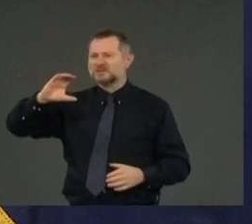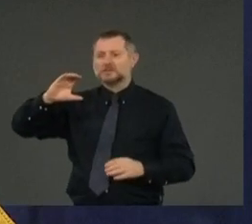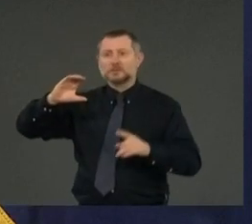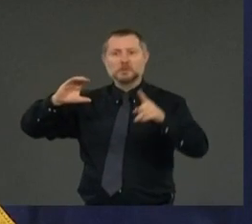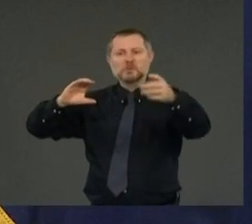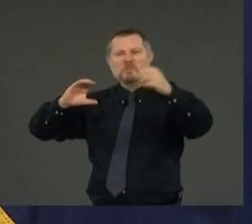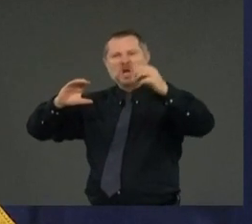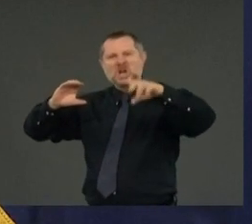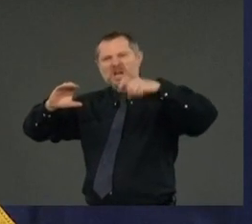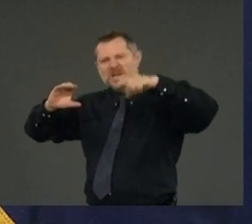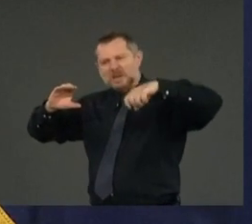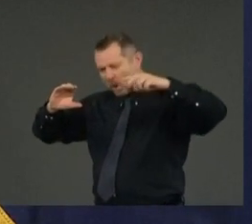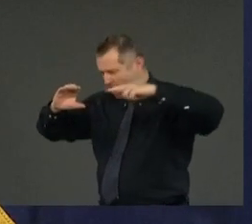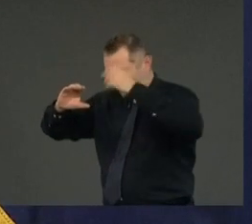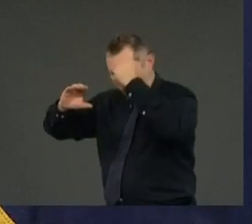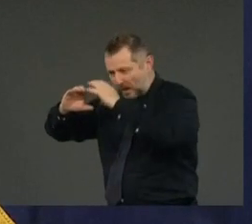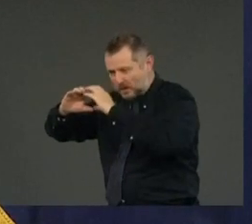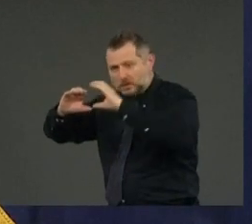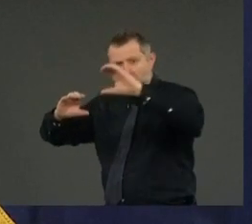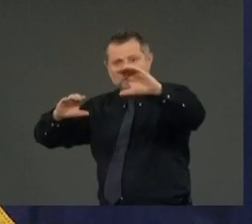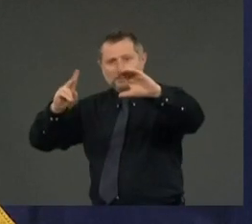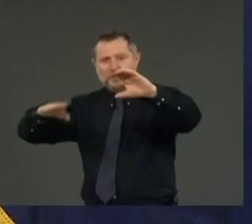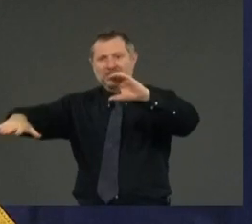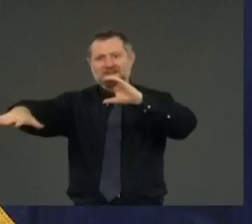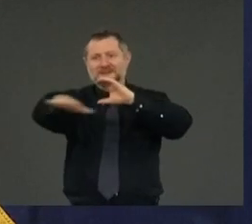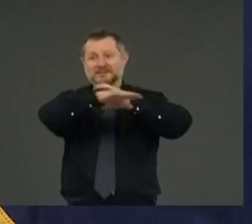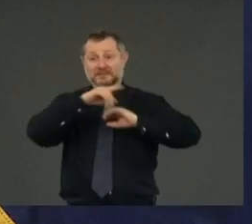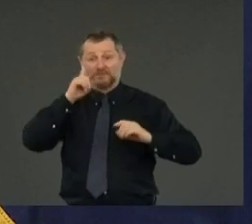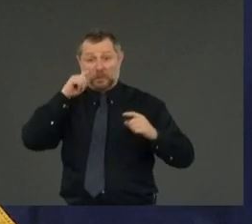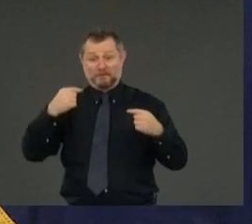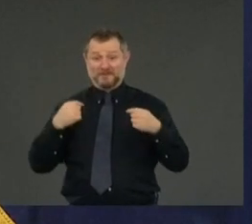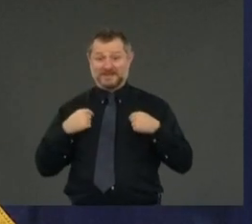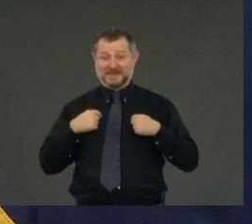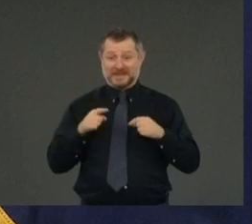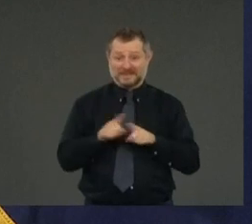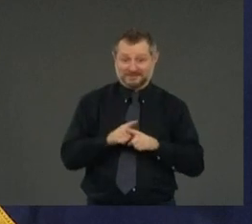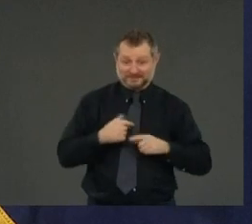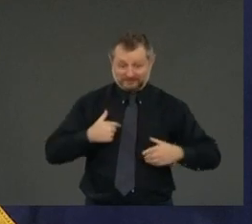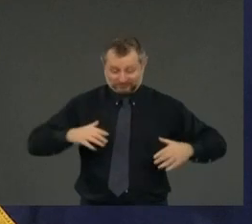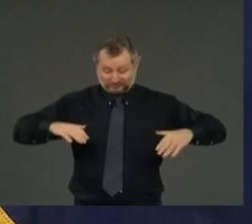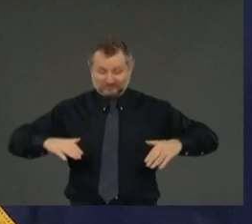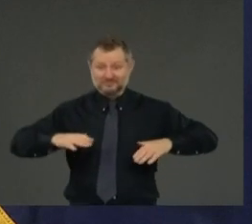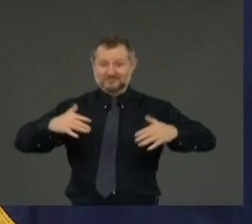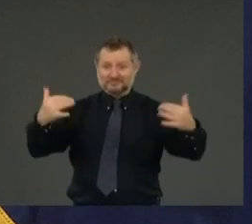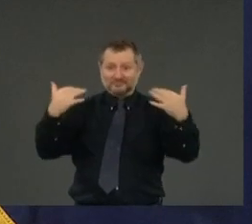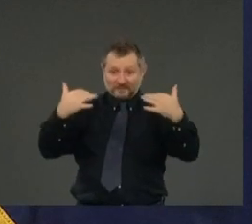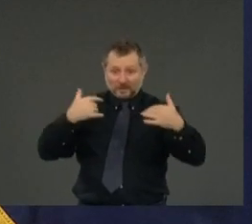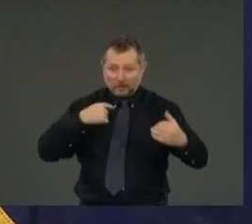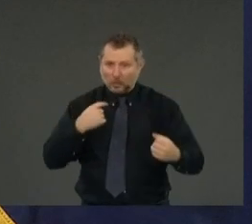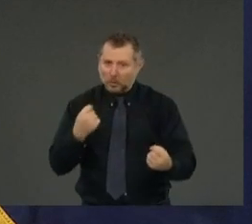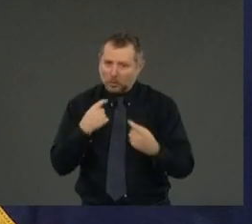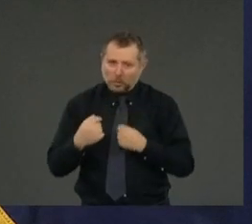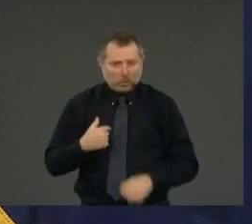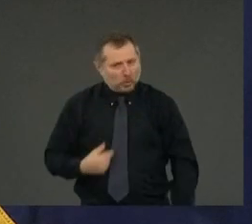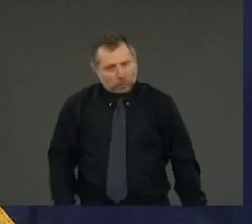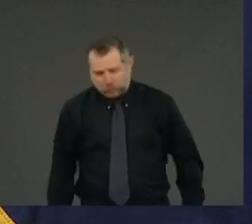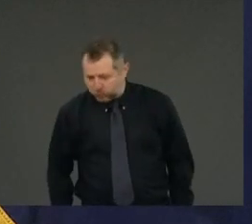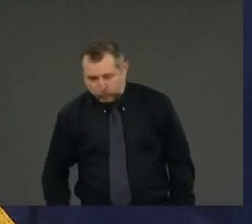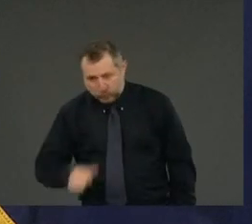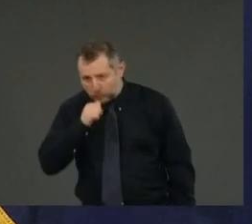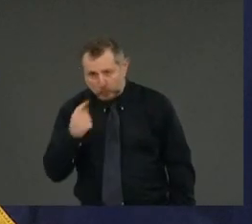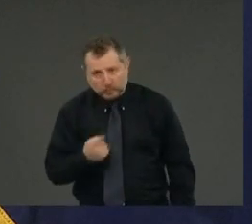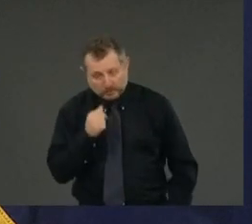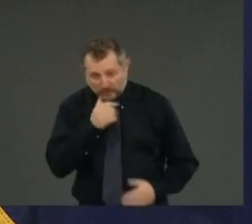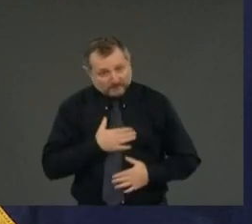So if you are me, it's not always fun to sit up here and take the direct question. You feel a little bit